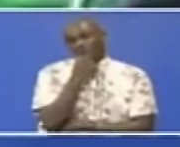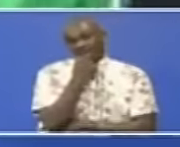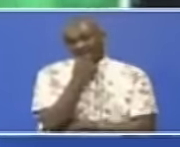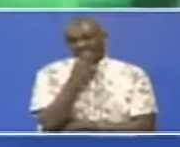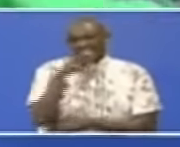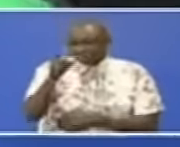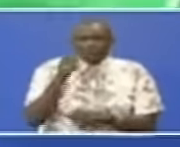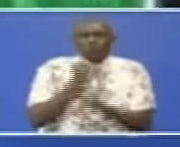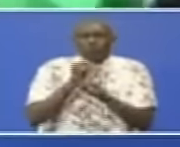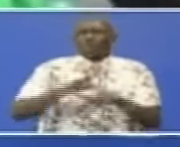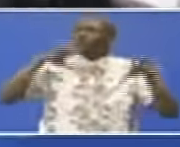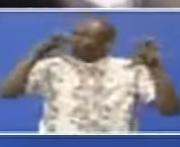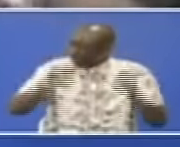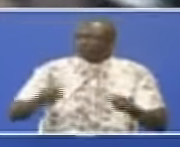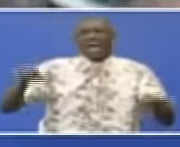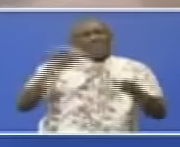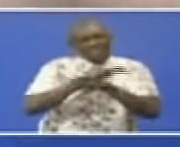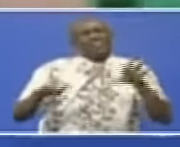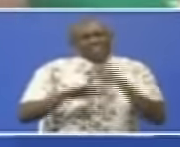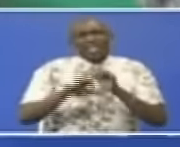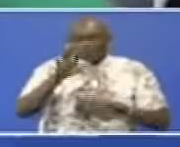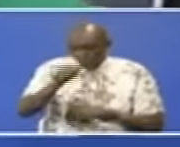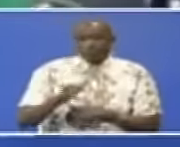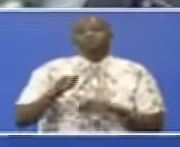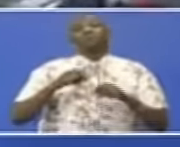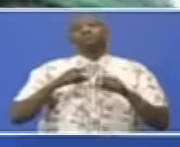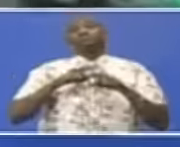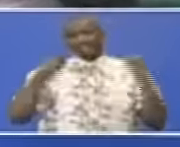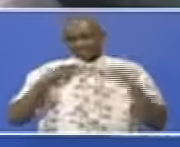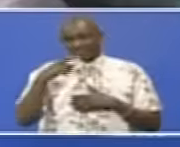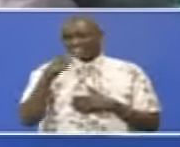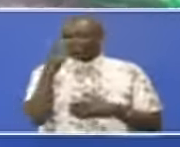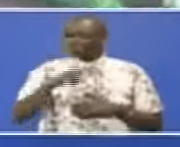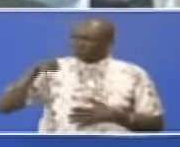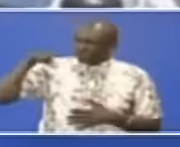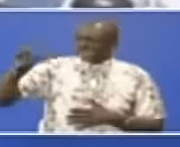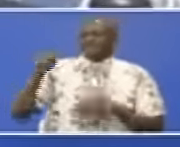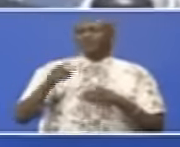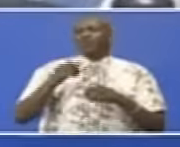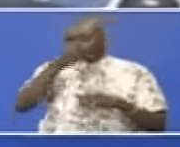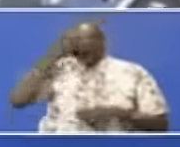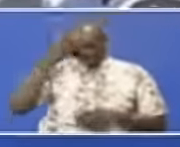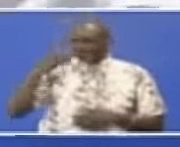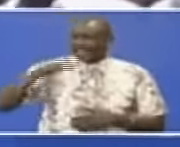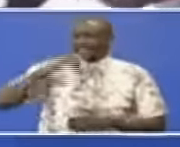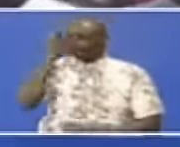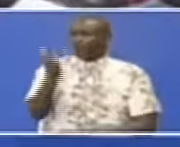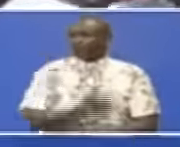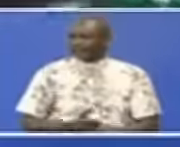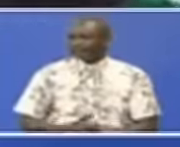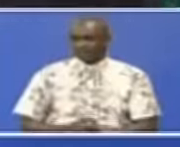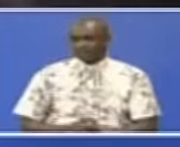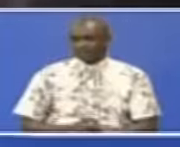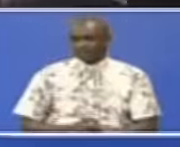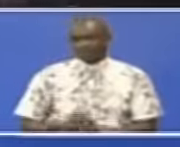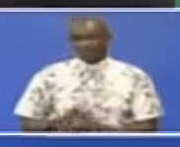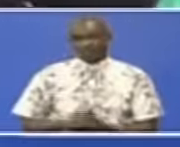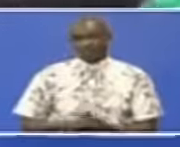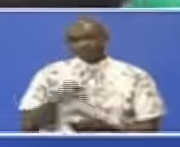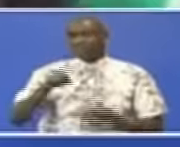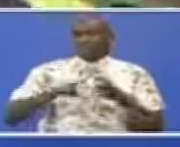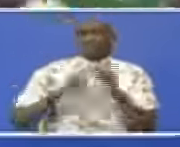They simply took over the proceedings from the clergy, whom they accused of leaving the fans out of the ceremony.